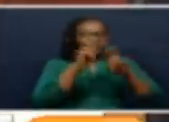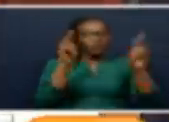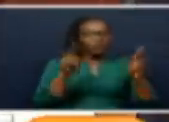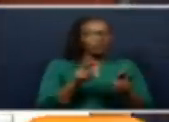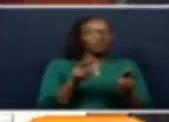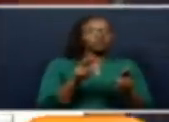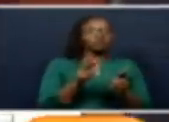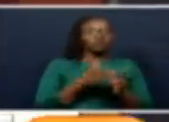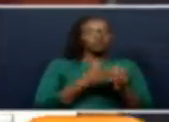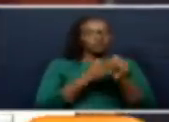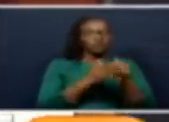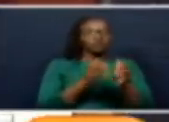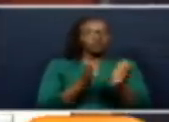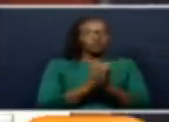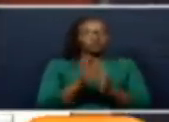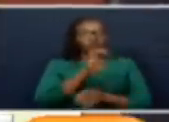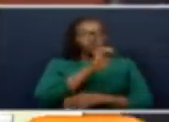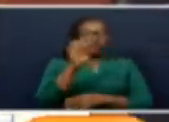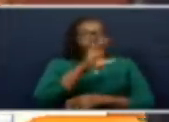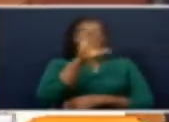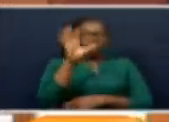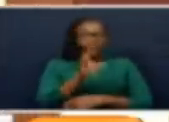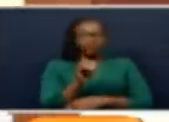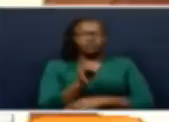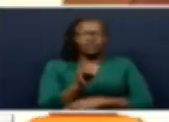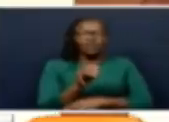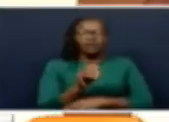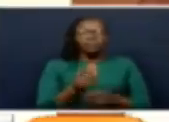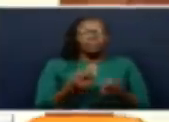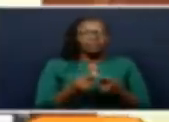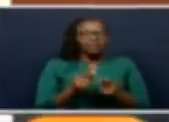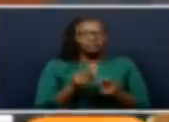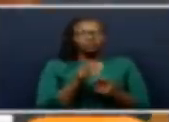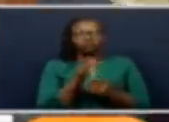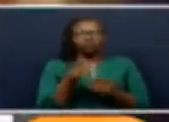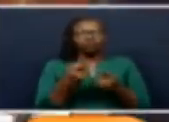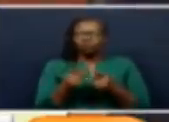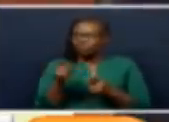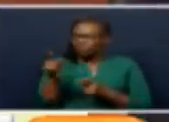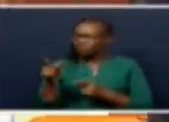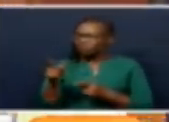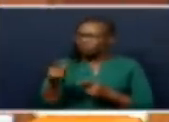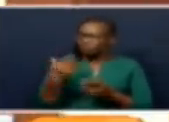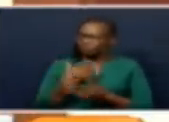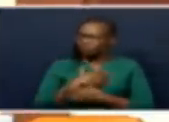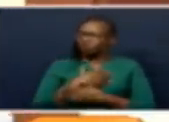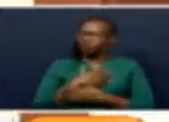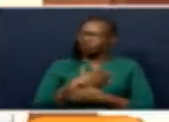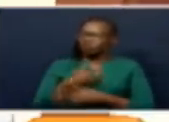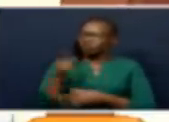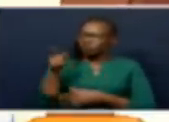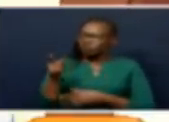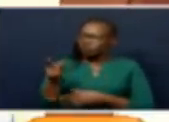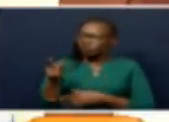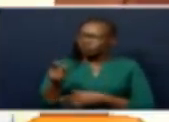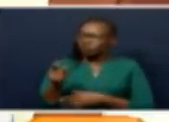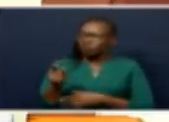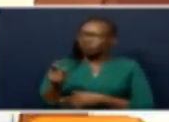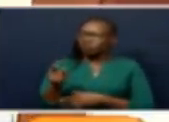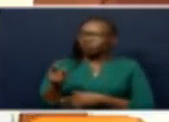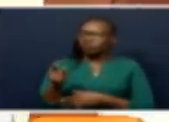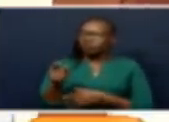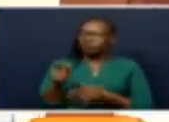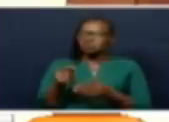office in Brussels, Belgium. Hey. You can't just dismiss me like that. You pick up a telephone, you say, before we shut this TV station,